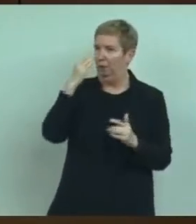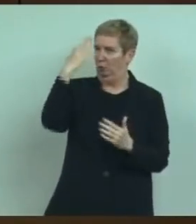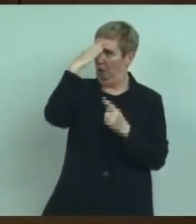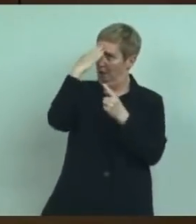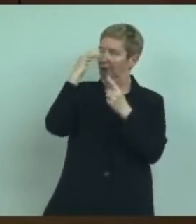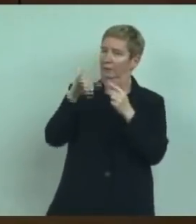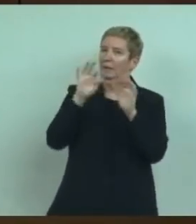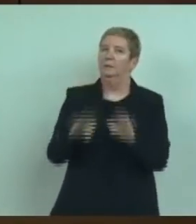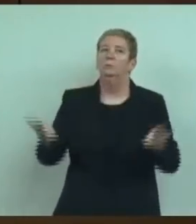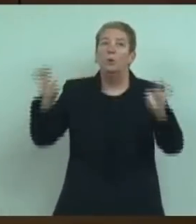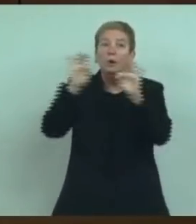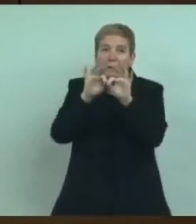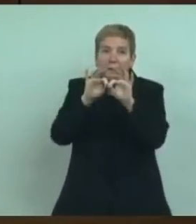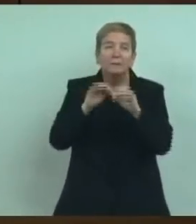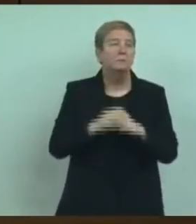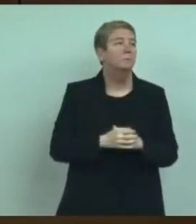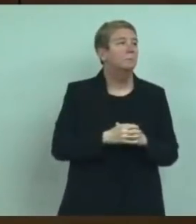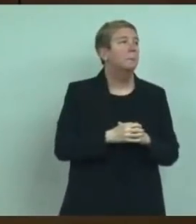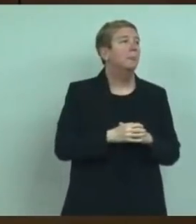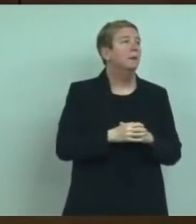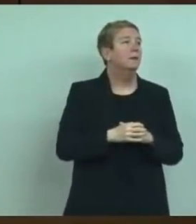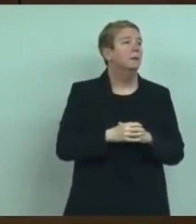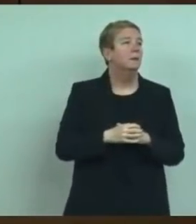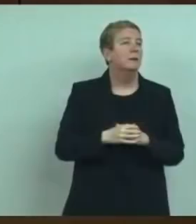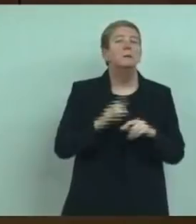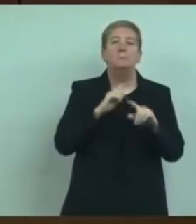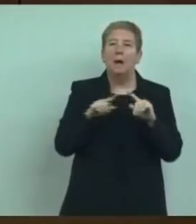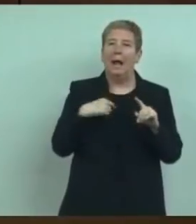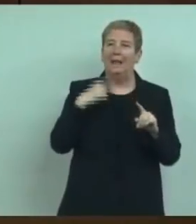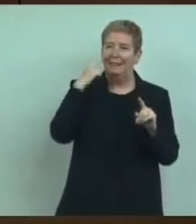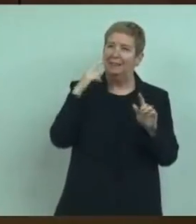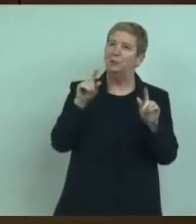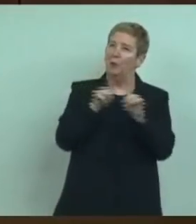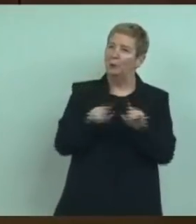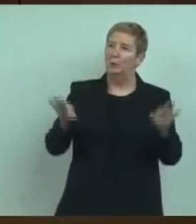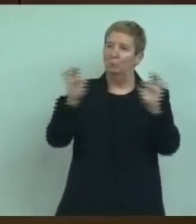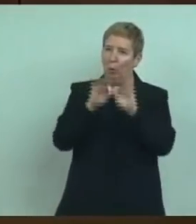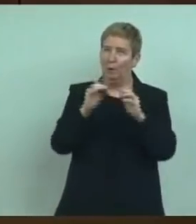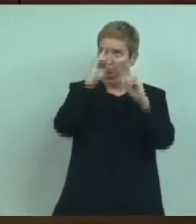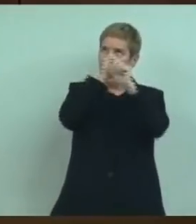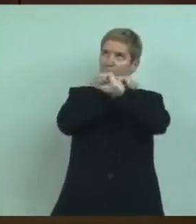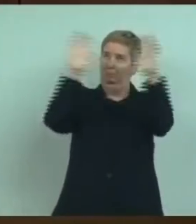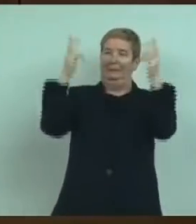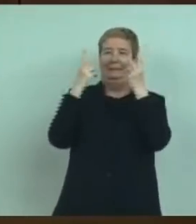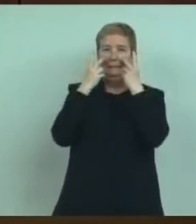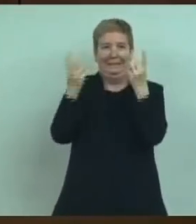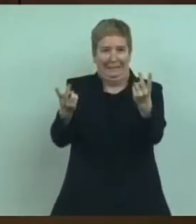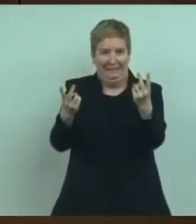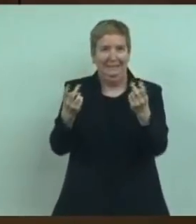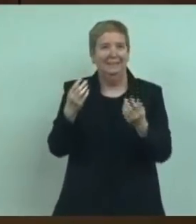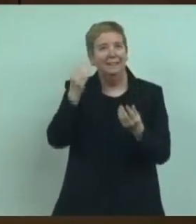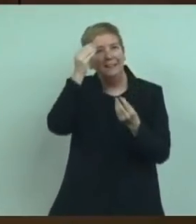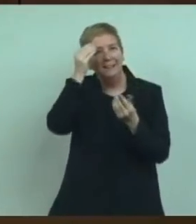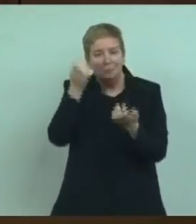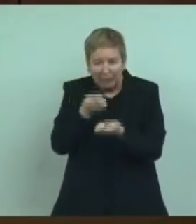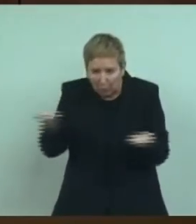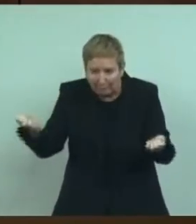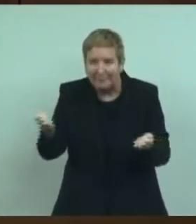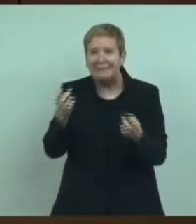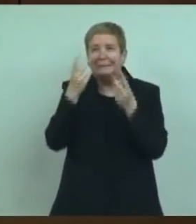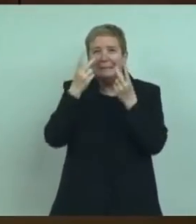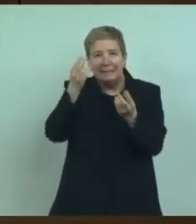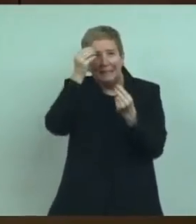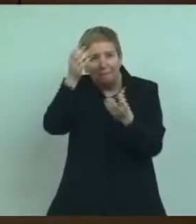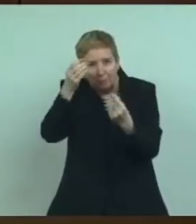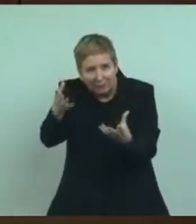human beings. But I think it's also useful to see it. So doctors who have all come together have put together a video